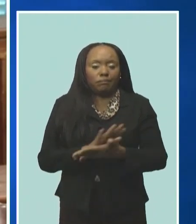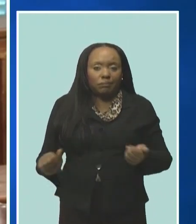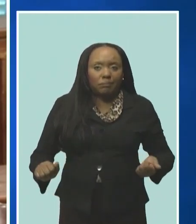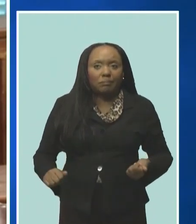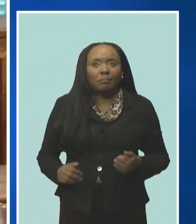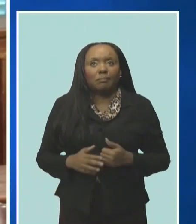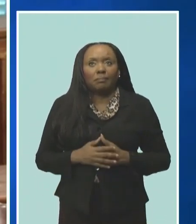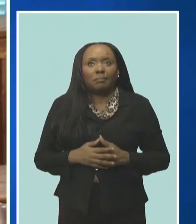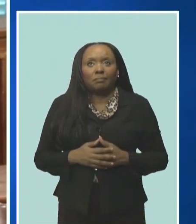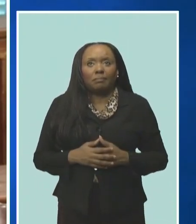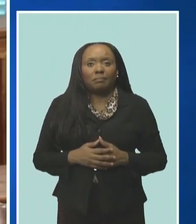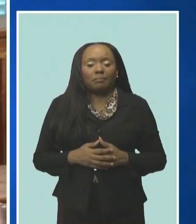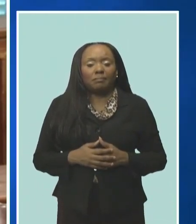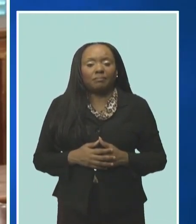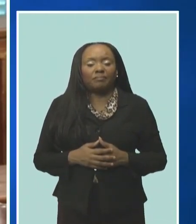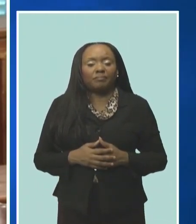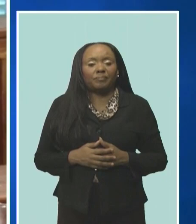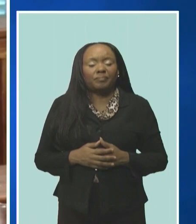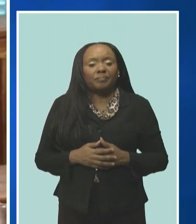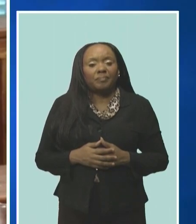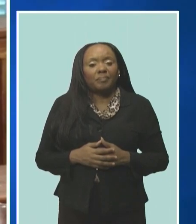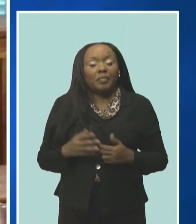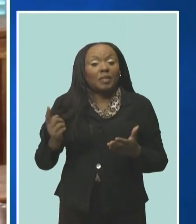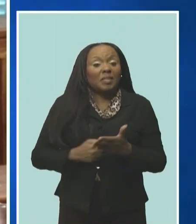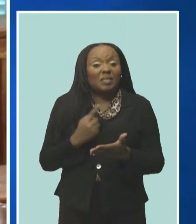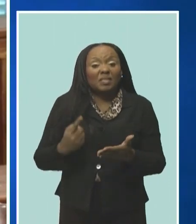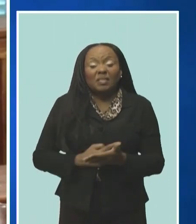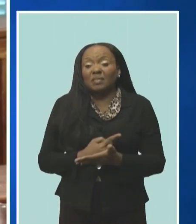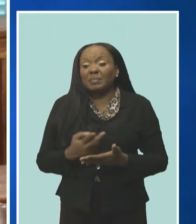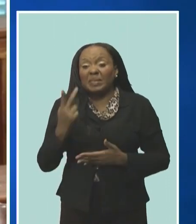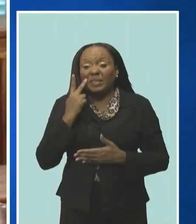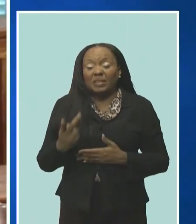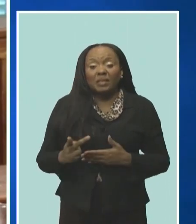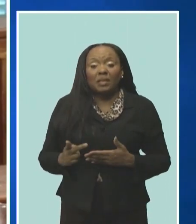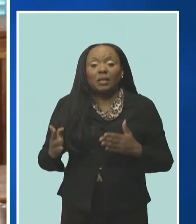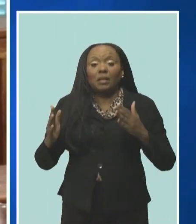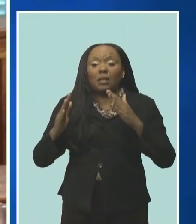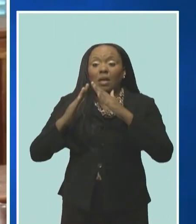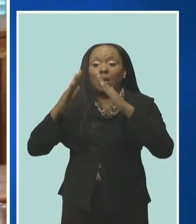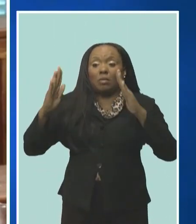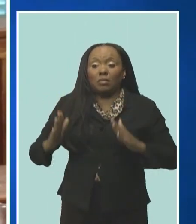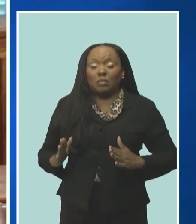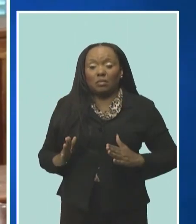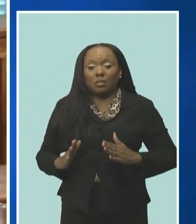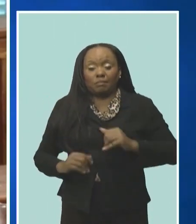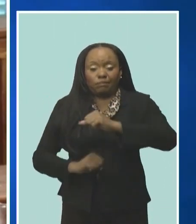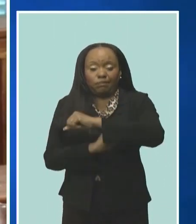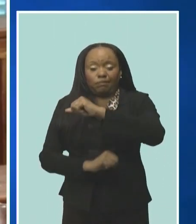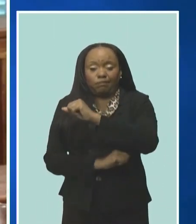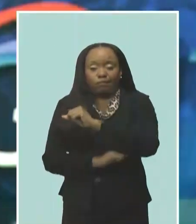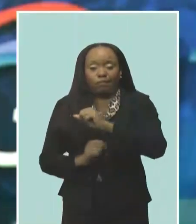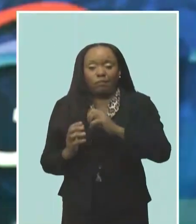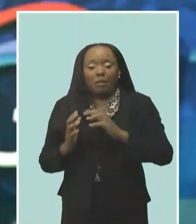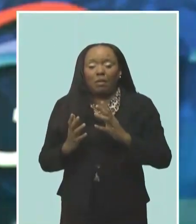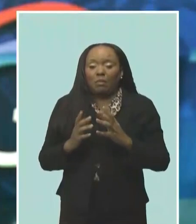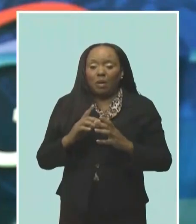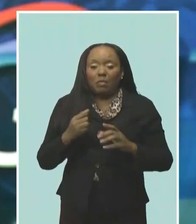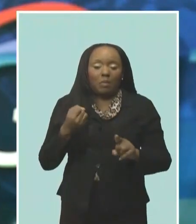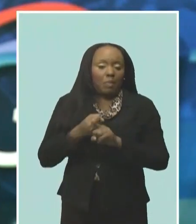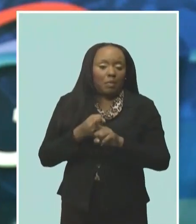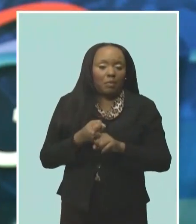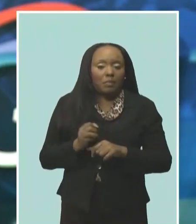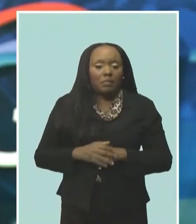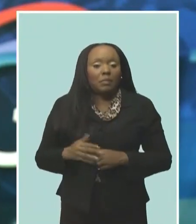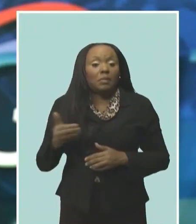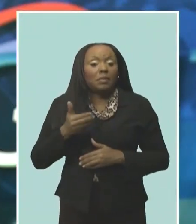Even in some cases, we're seeing some of our houses being impacted by these events. Coming